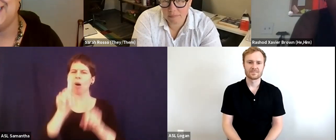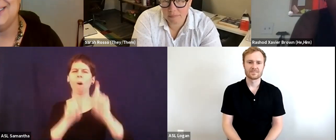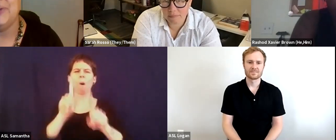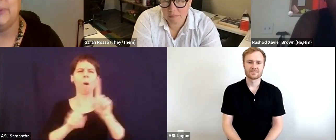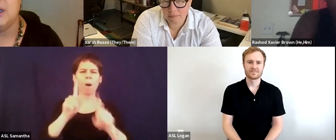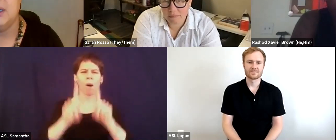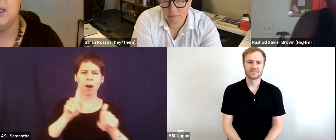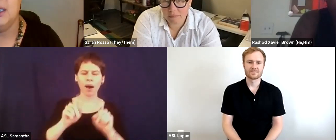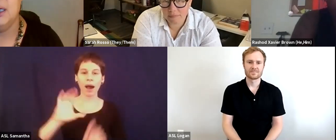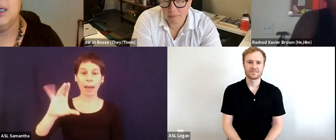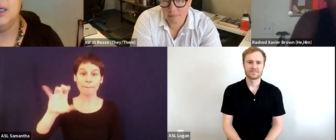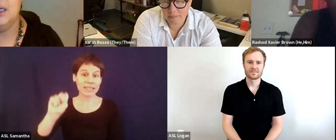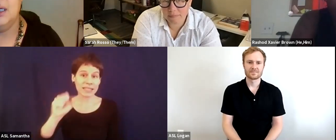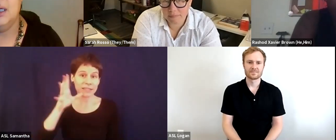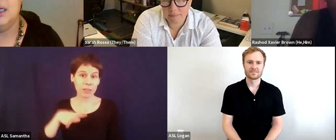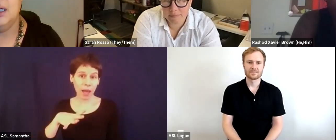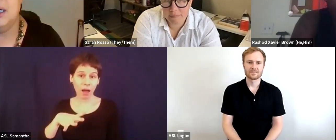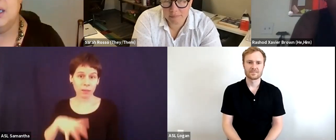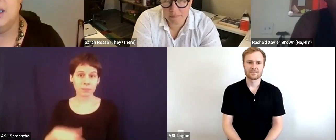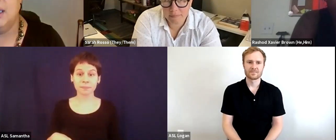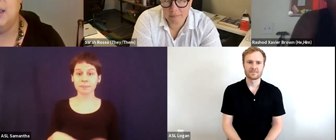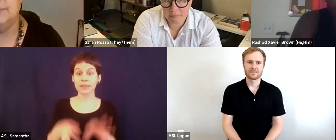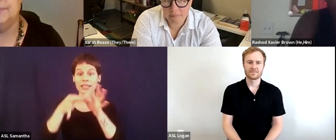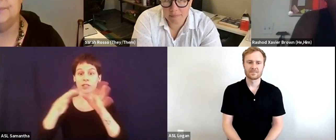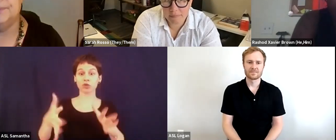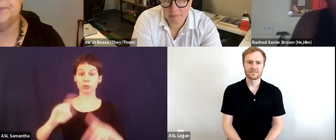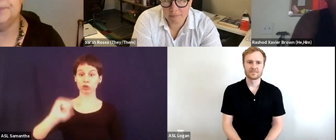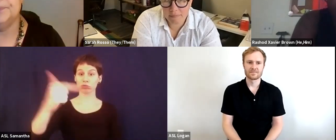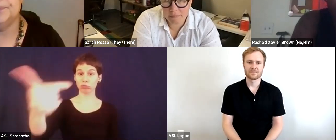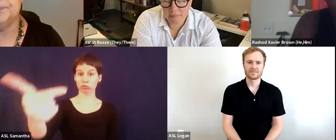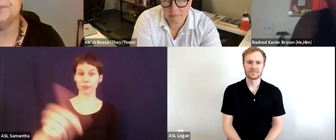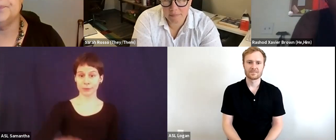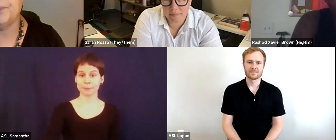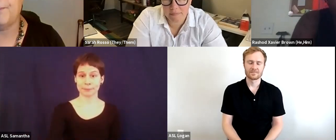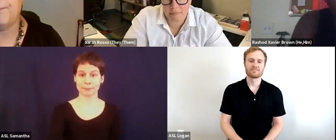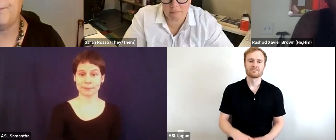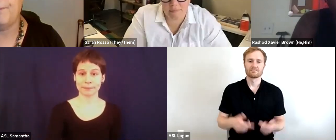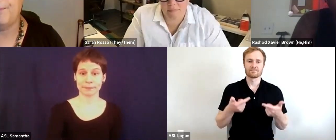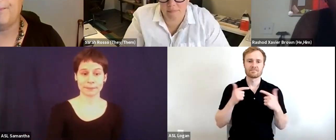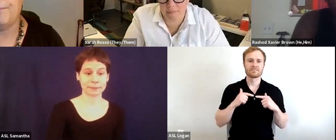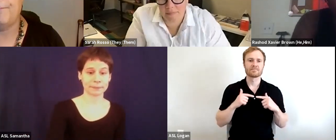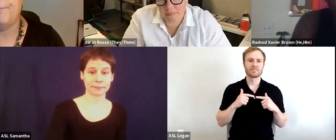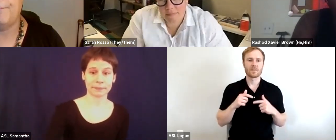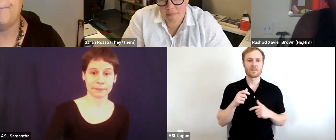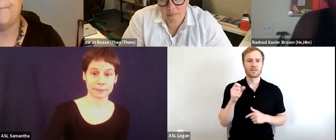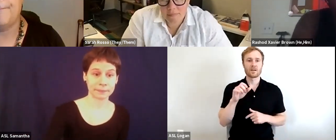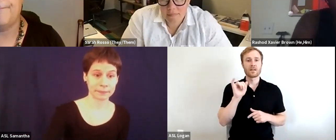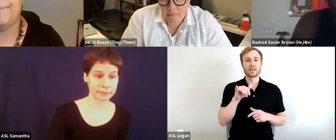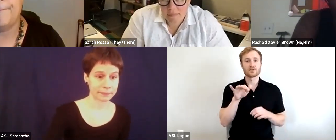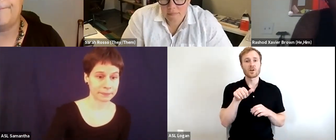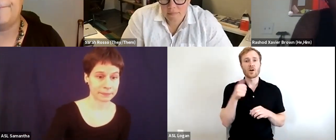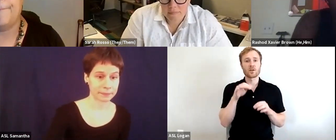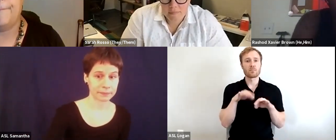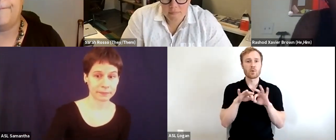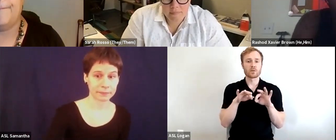I'm cis female. Mm-hmm. Yeah, that's another important tool for allies of trans and